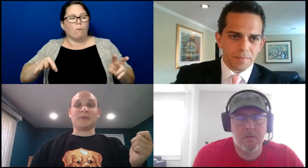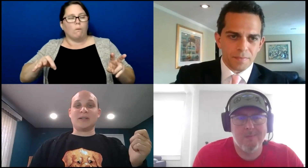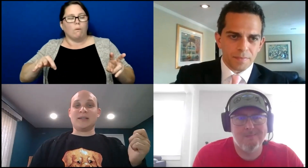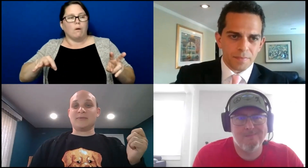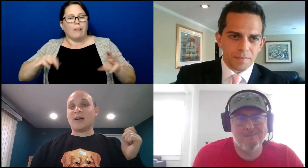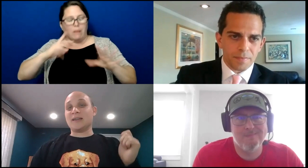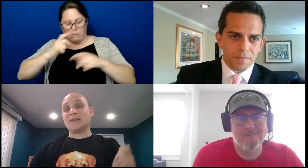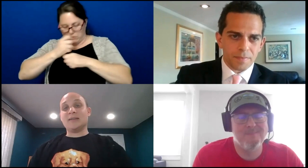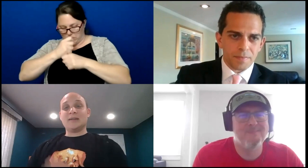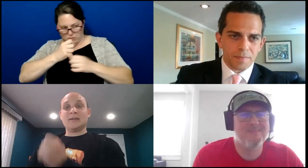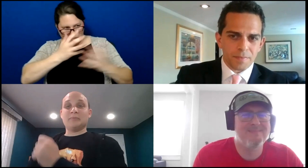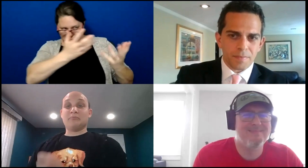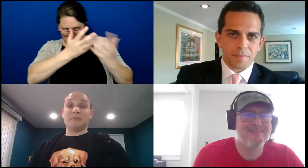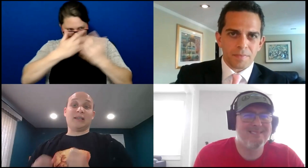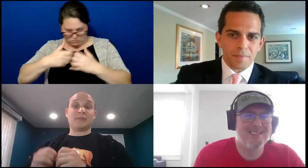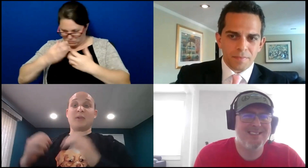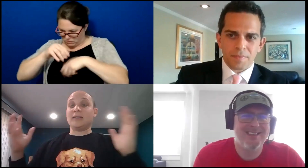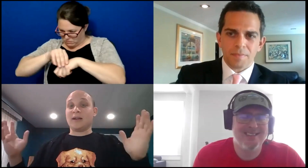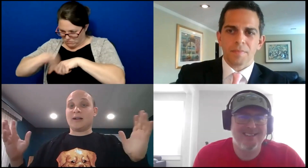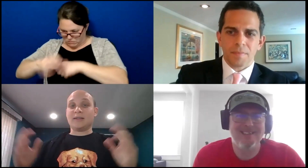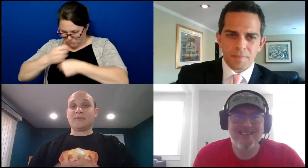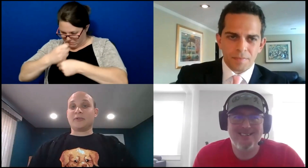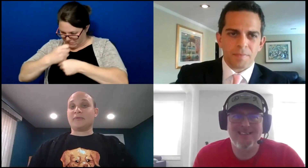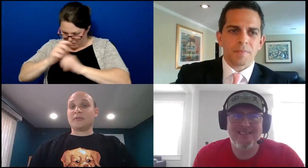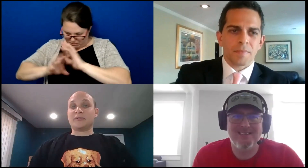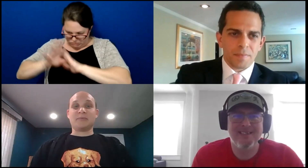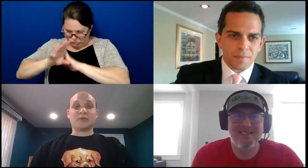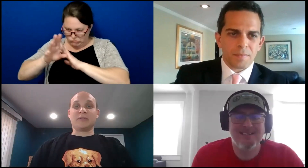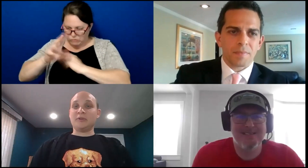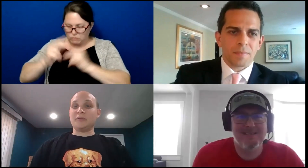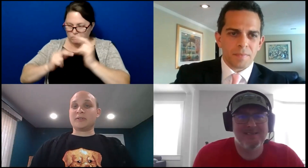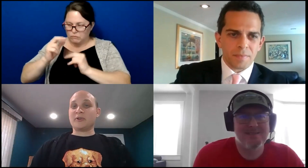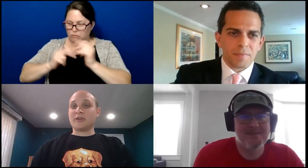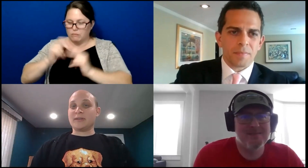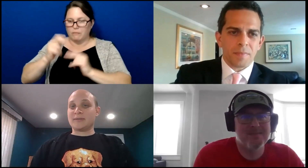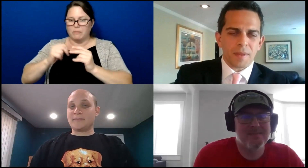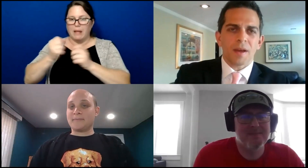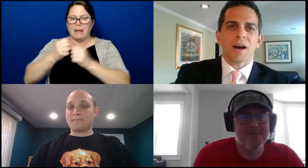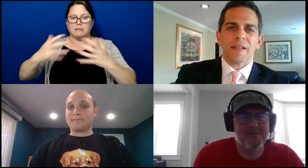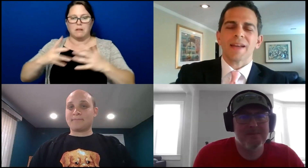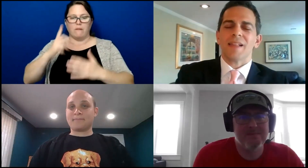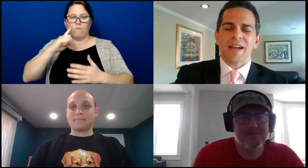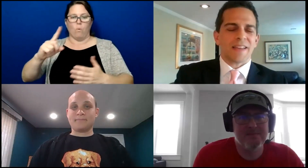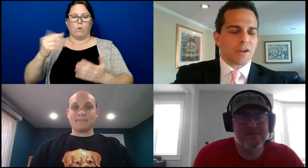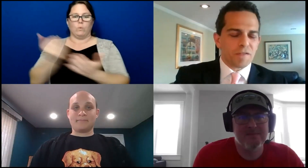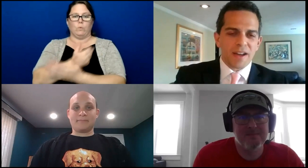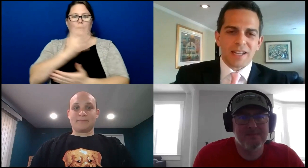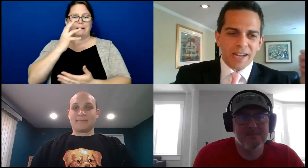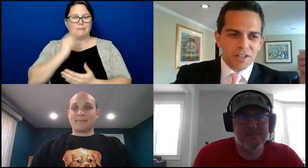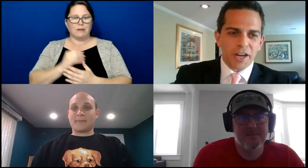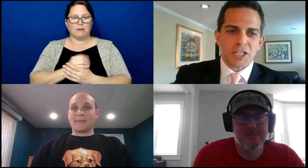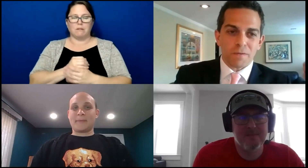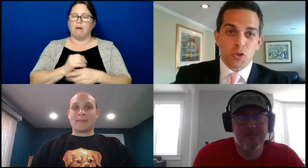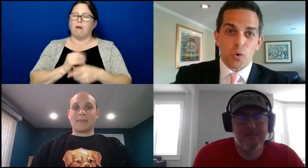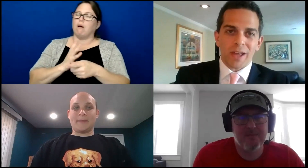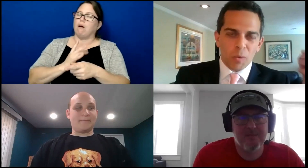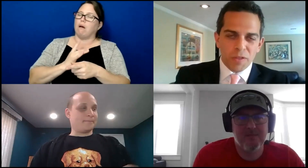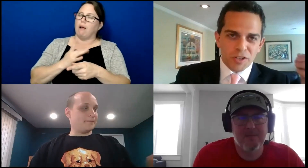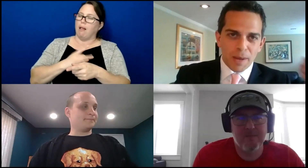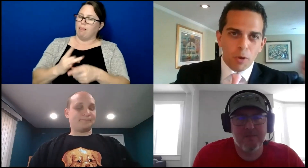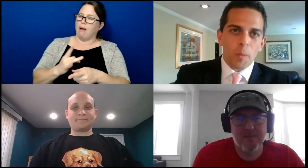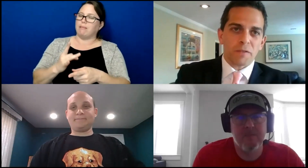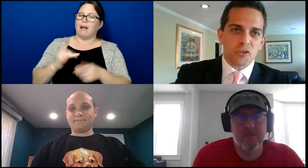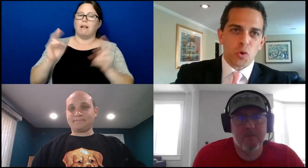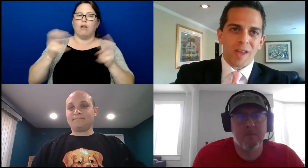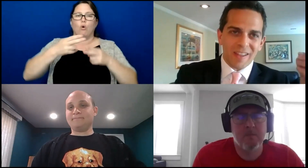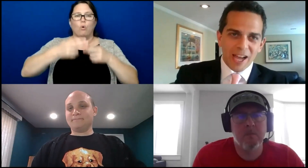we were able to identify, and then expanding on it for some sort of new experience. I like that, finding like nuggets of joy, like